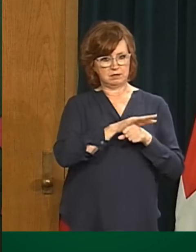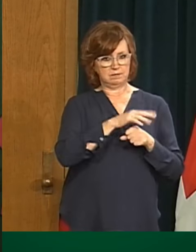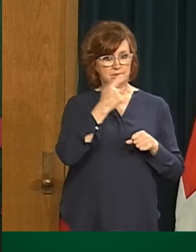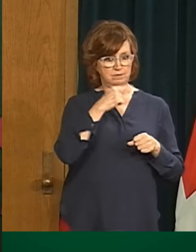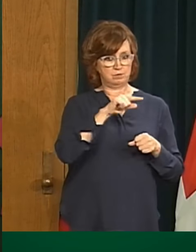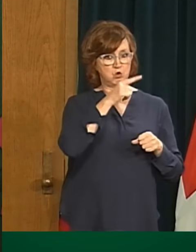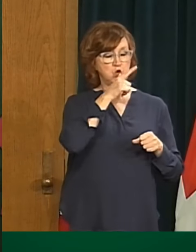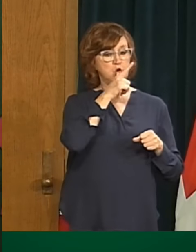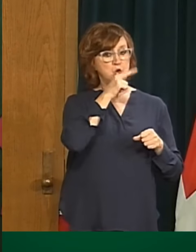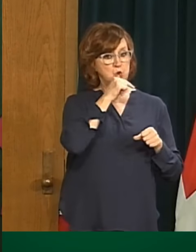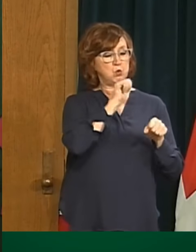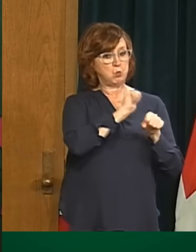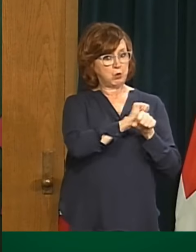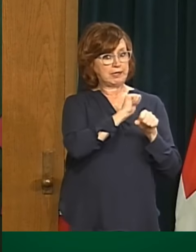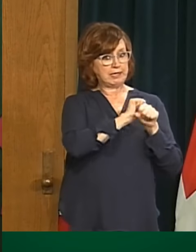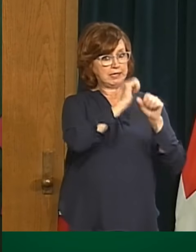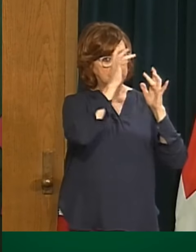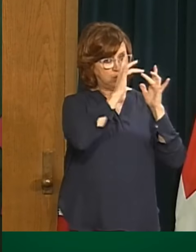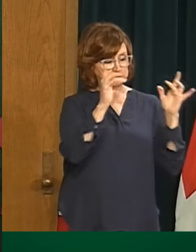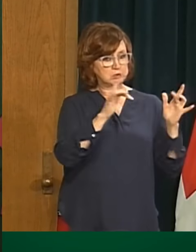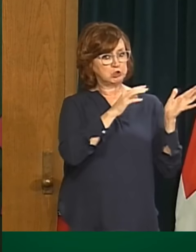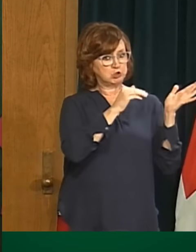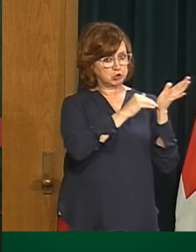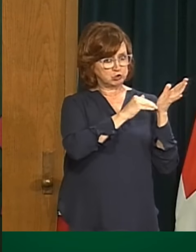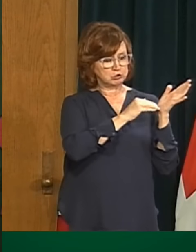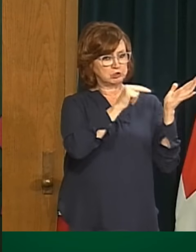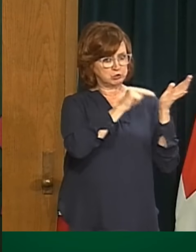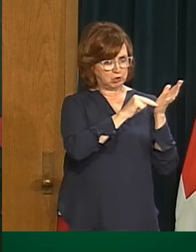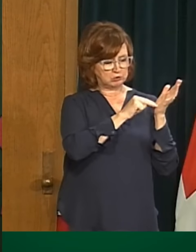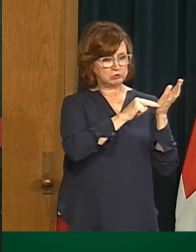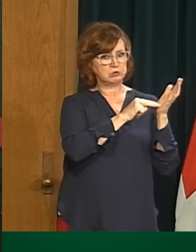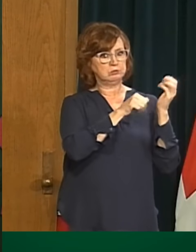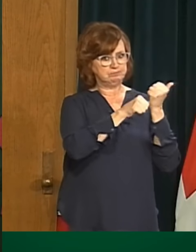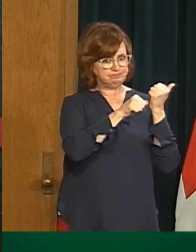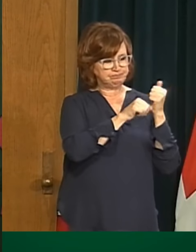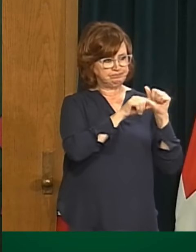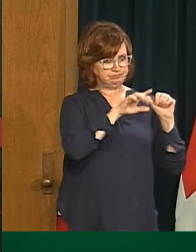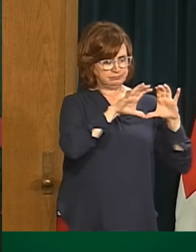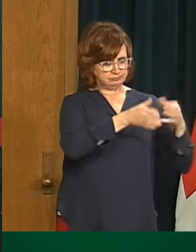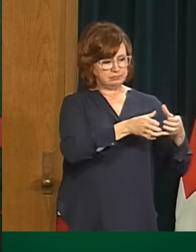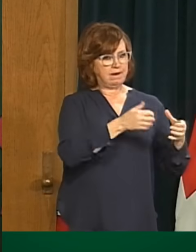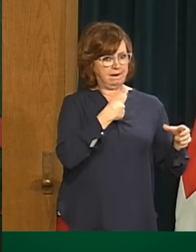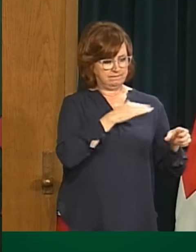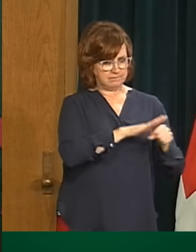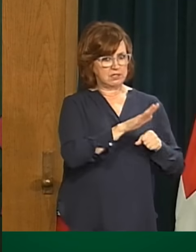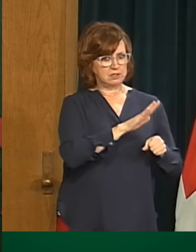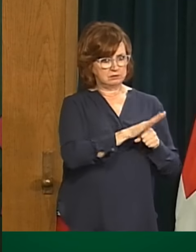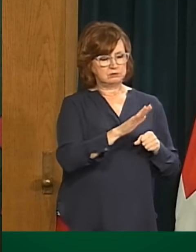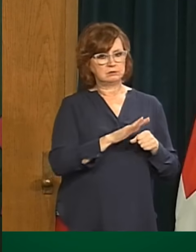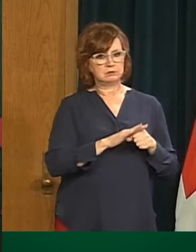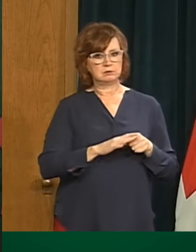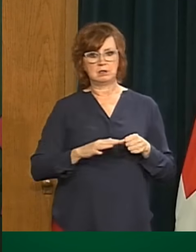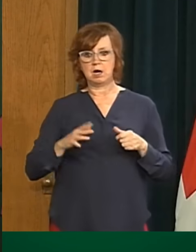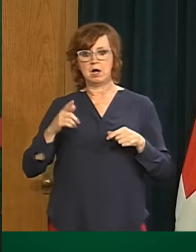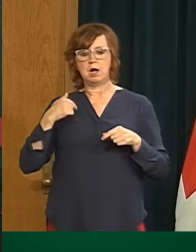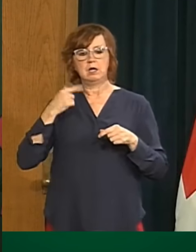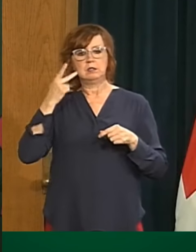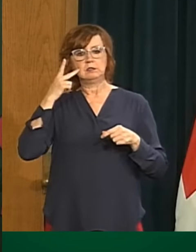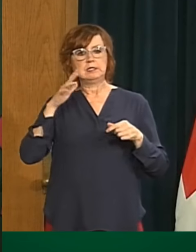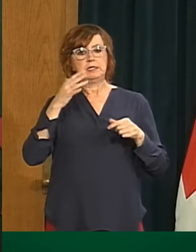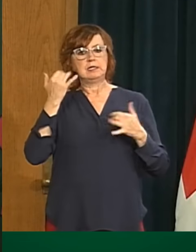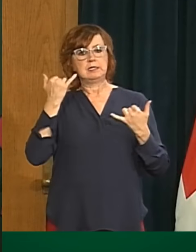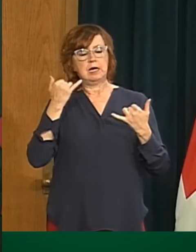think, though, as it seems to be trending as the weeks go by and the months go by, that supply chains are operating well for